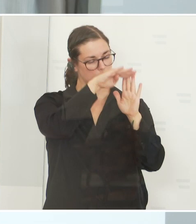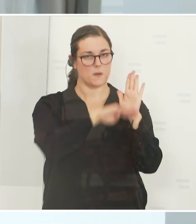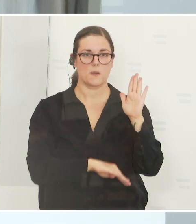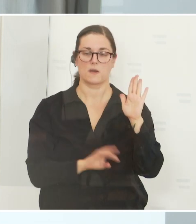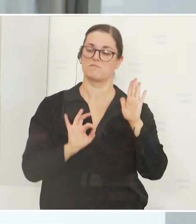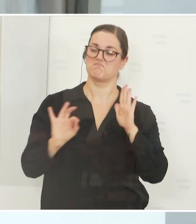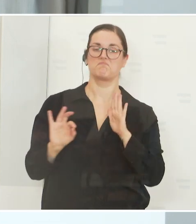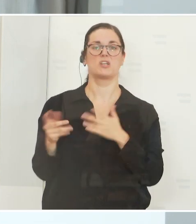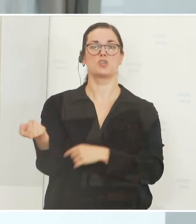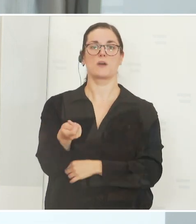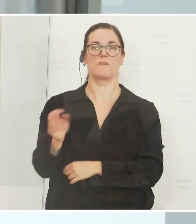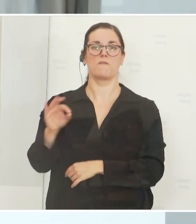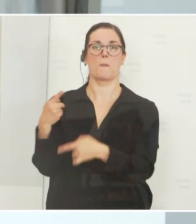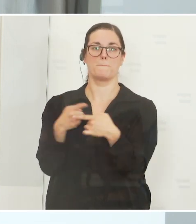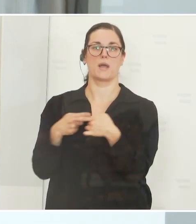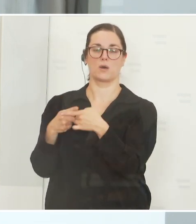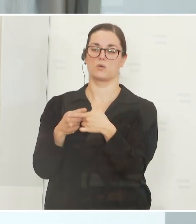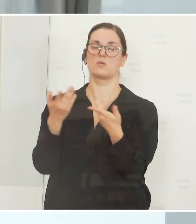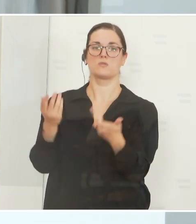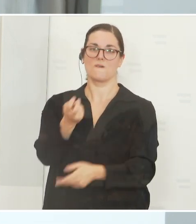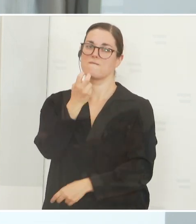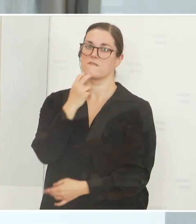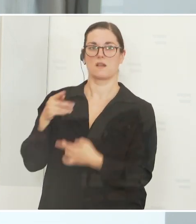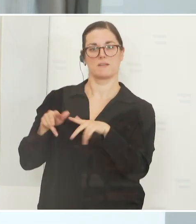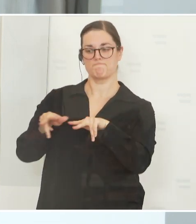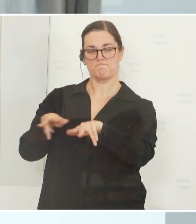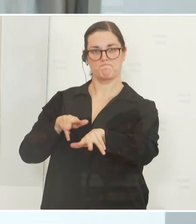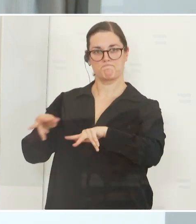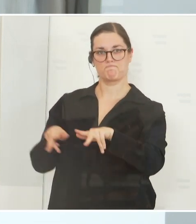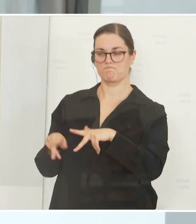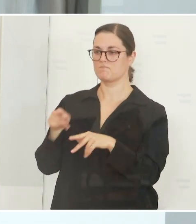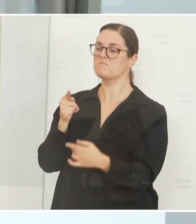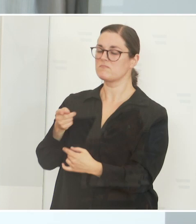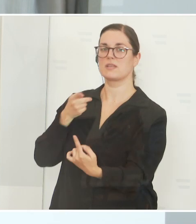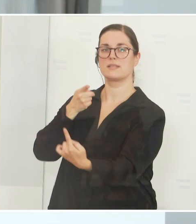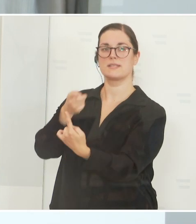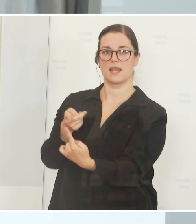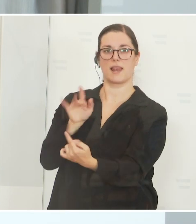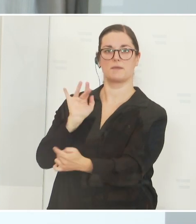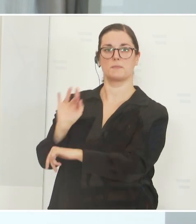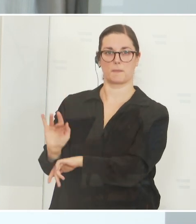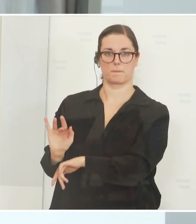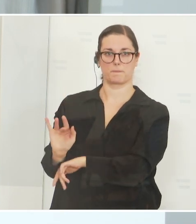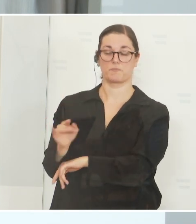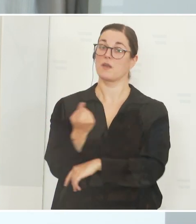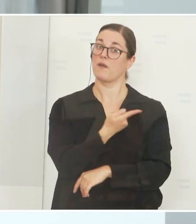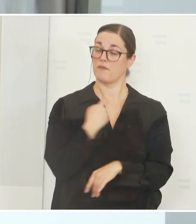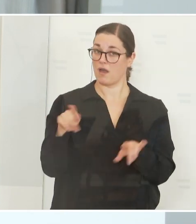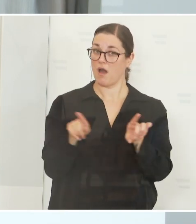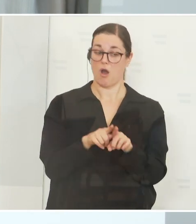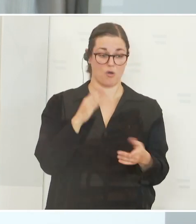Belarus to target the perpetrators of the migration situation. We are already